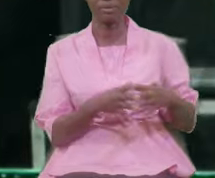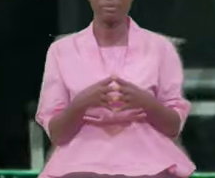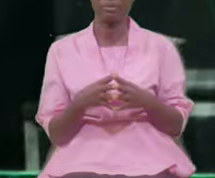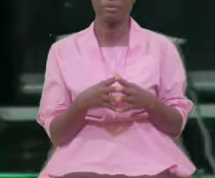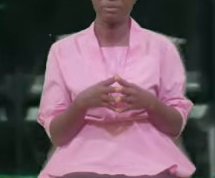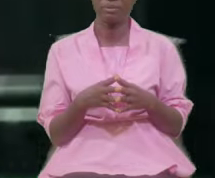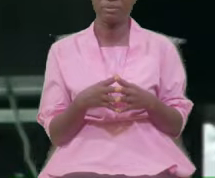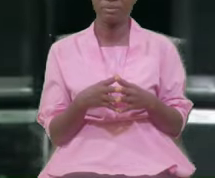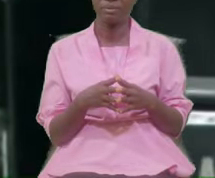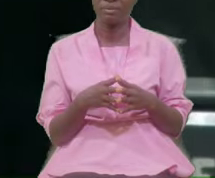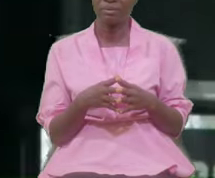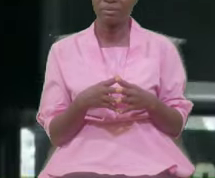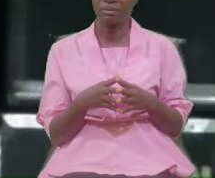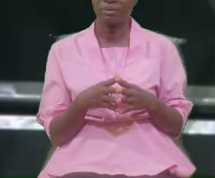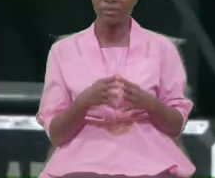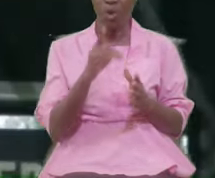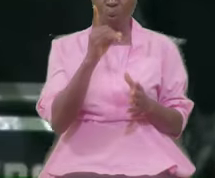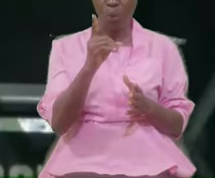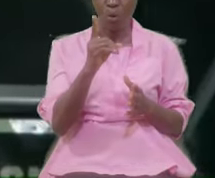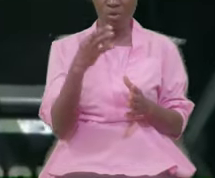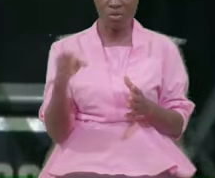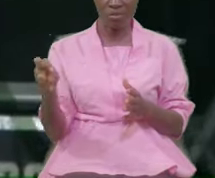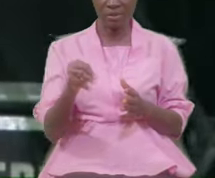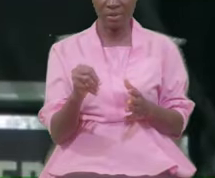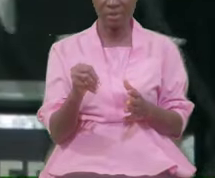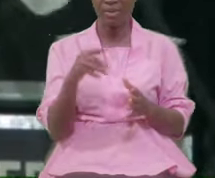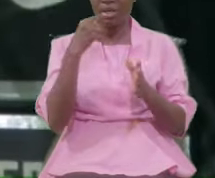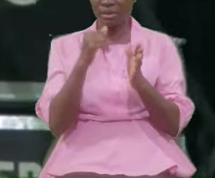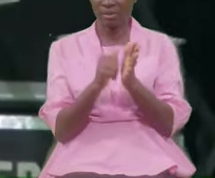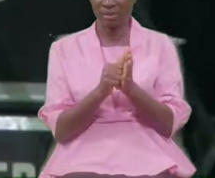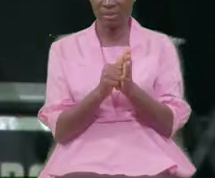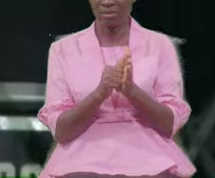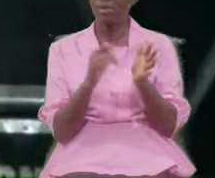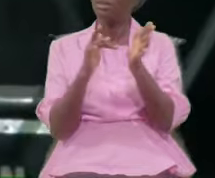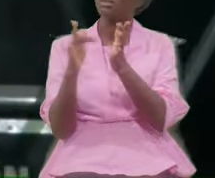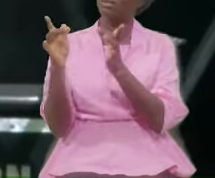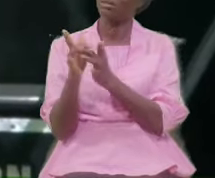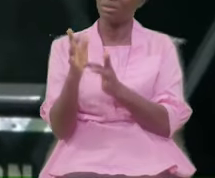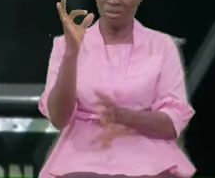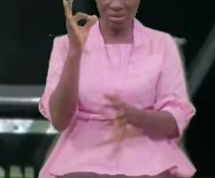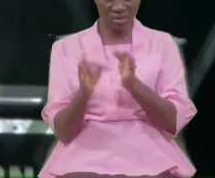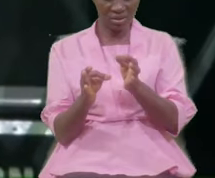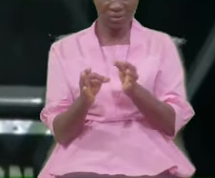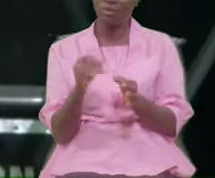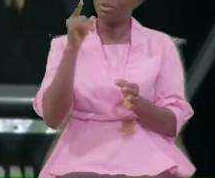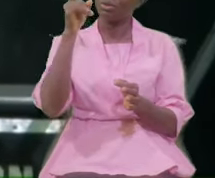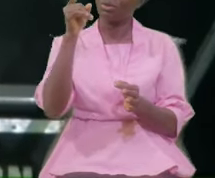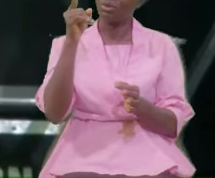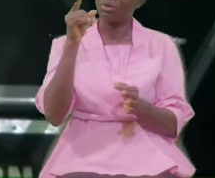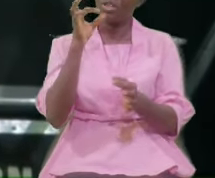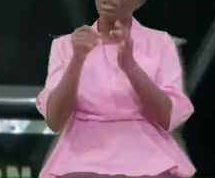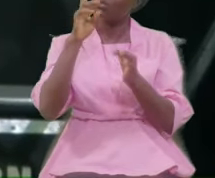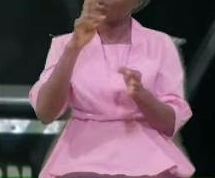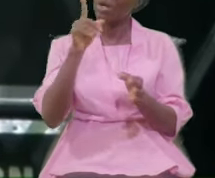the one of them Jesus if you are Who the say you are bring us